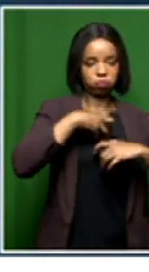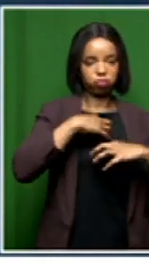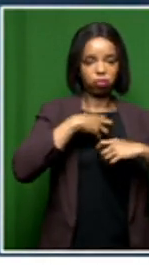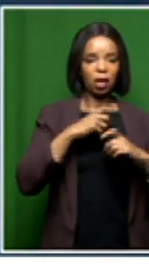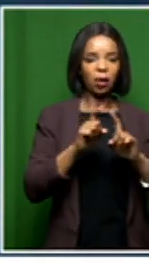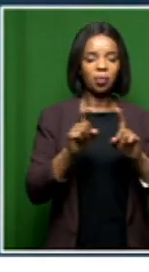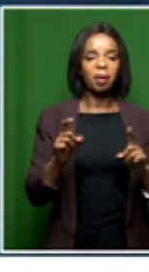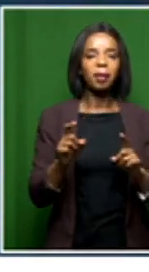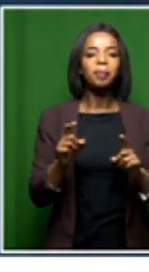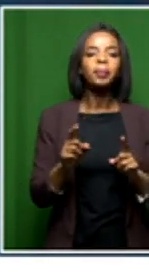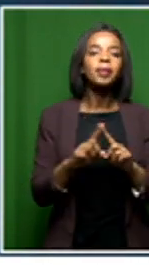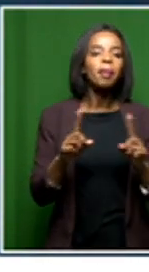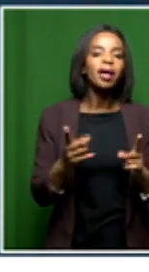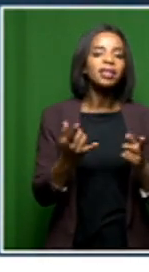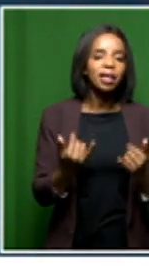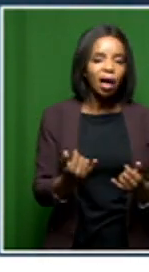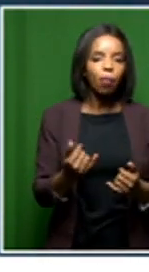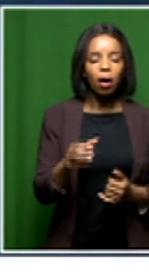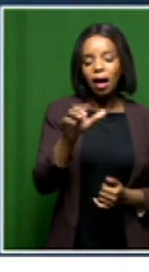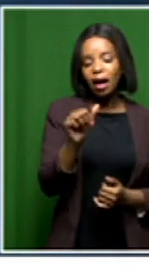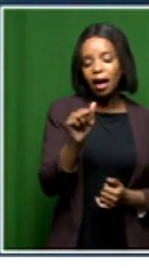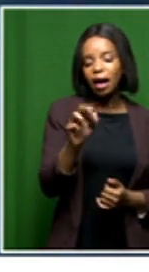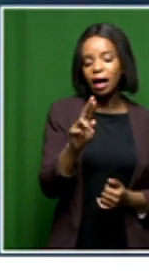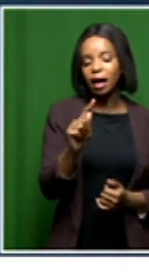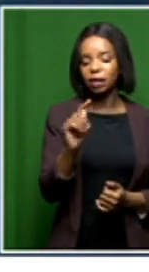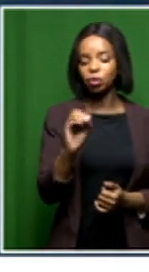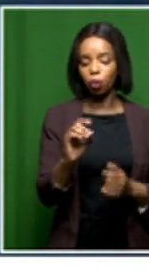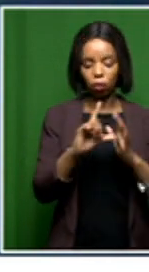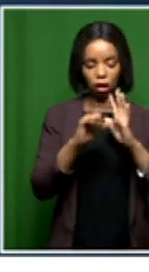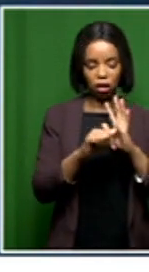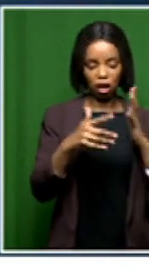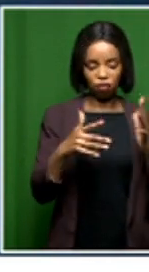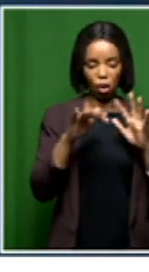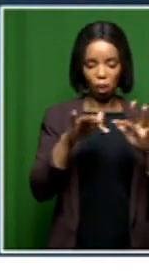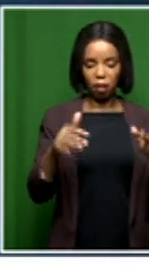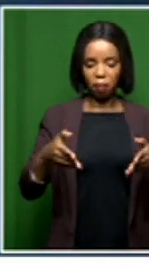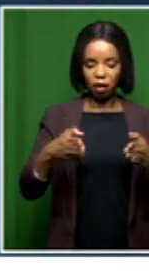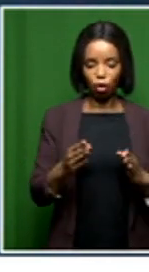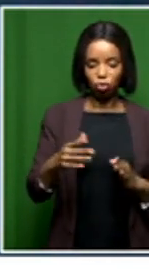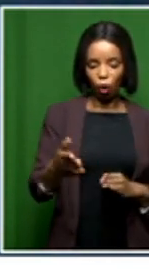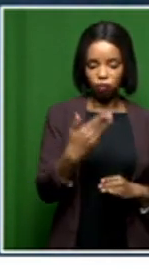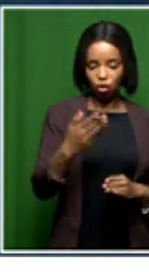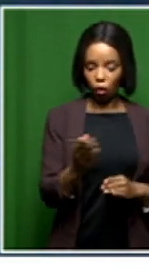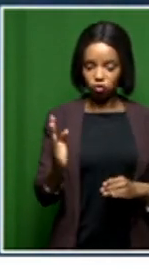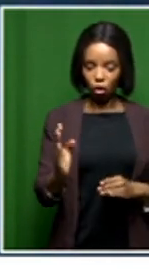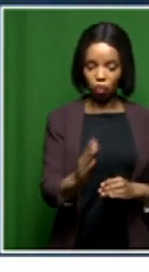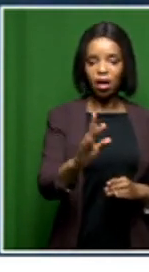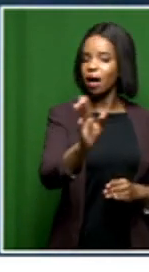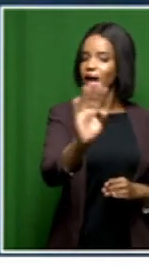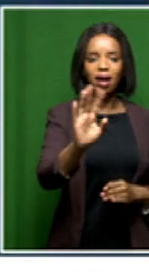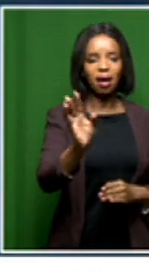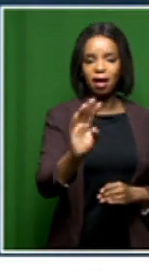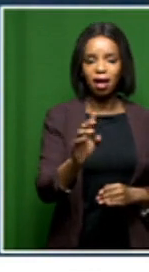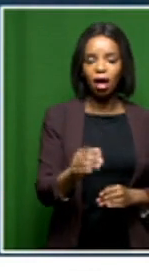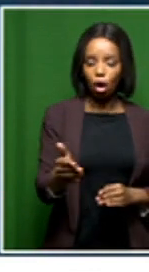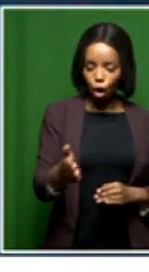take people away from the road, that is also incorrect. Yeah. AARTO is designed to make sure that we're able to rehabilitate people. Yeah. They go back